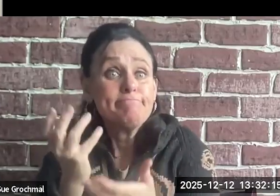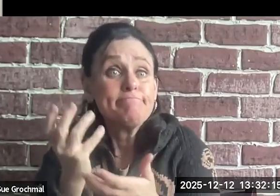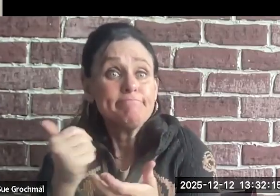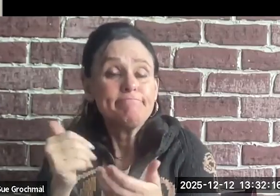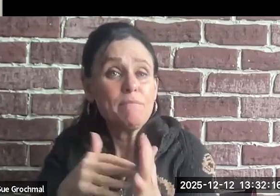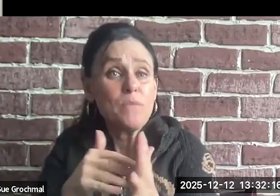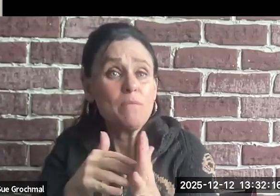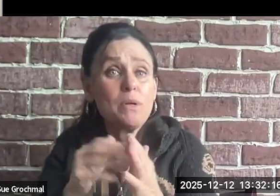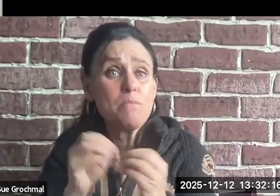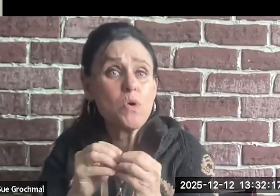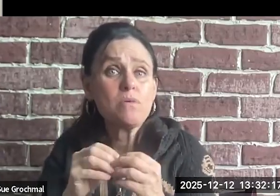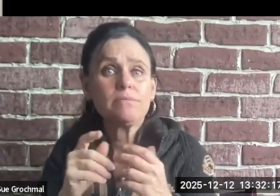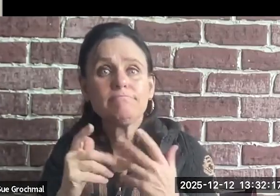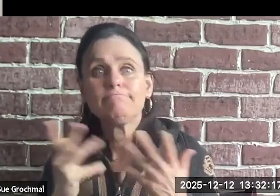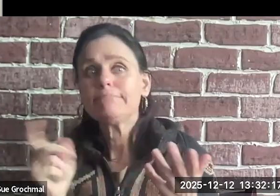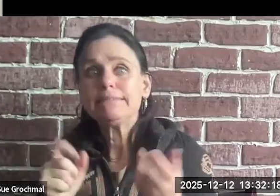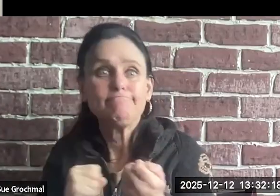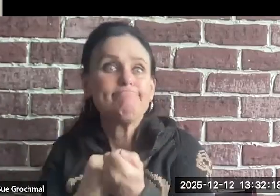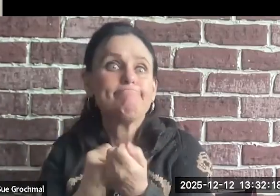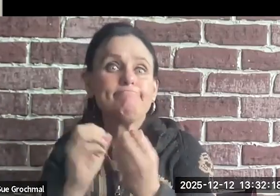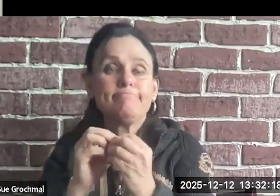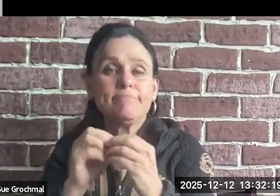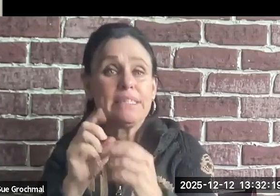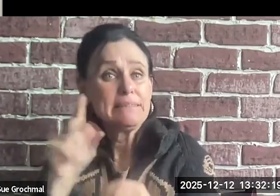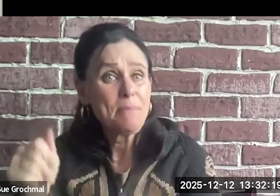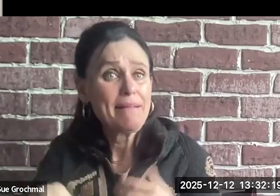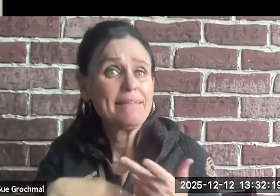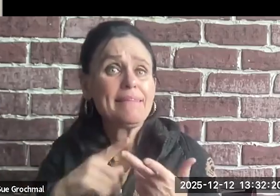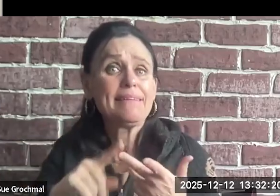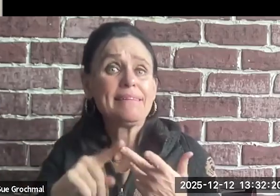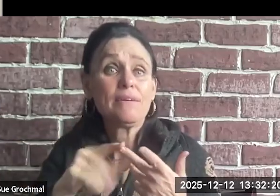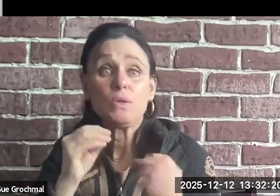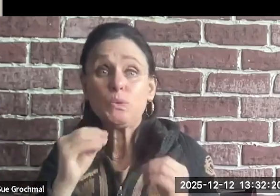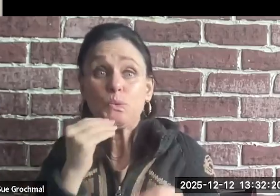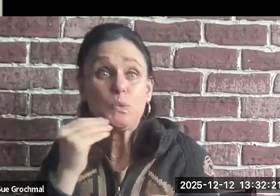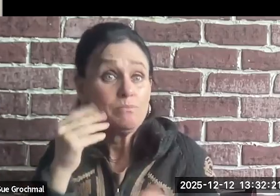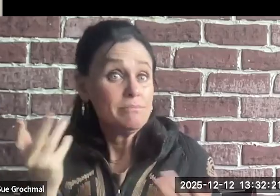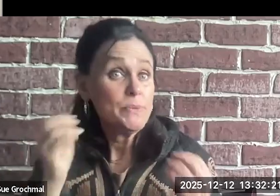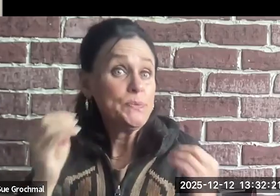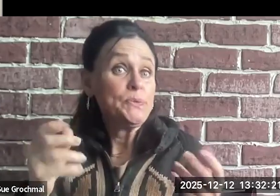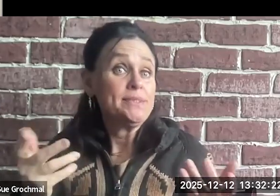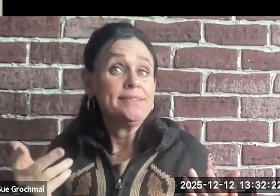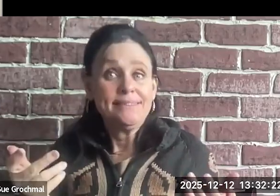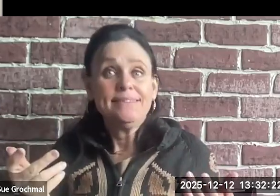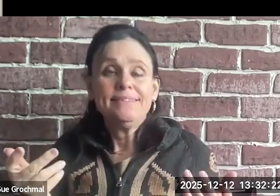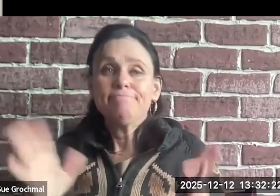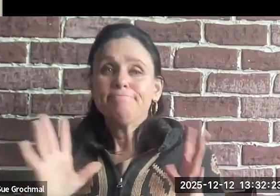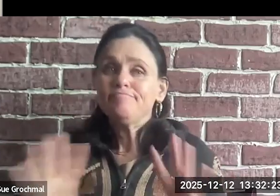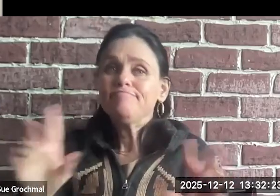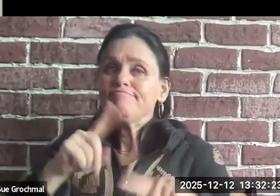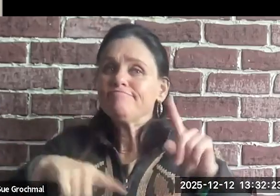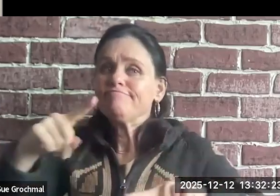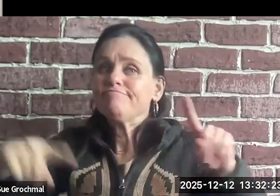course, people with disabilities, it can be people who are experiencing homelessness. So there's a variety of